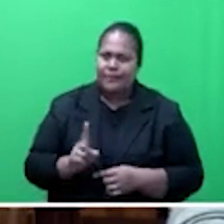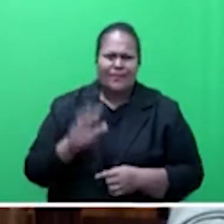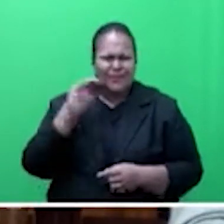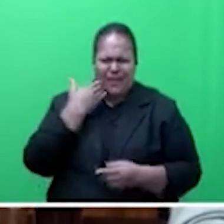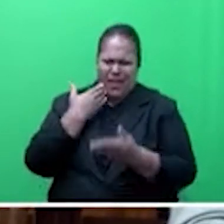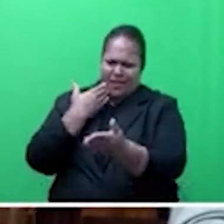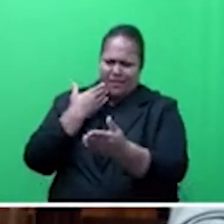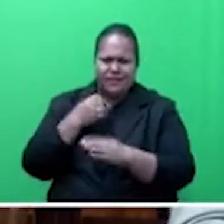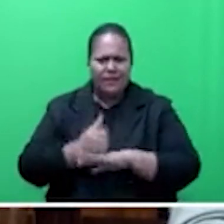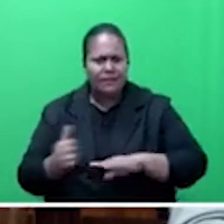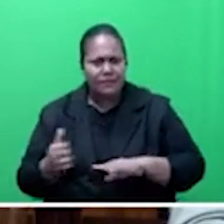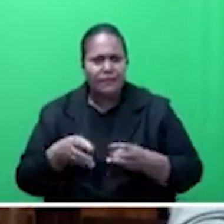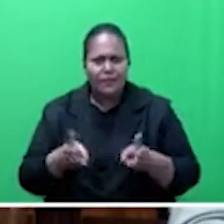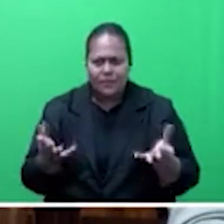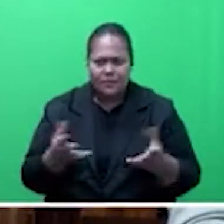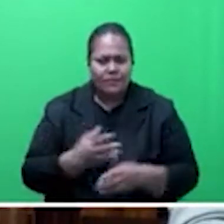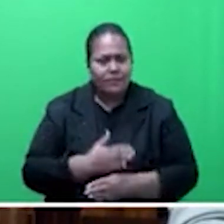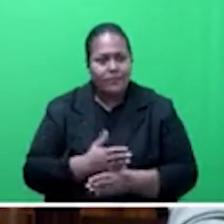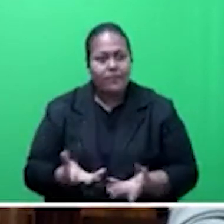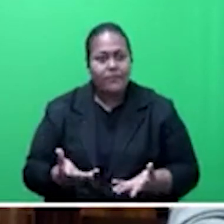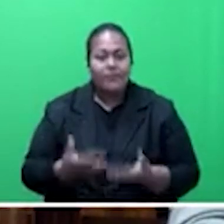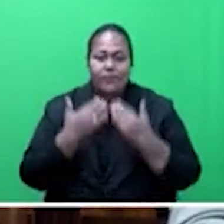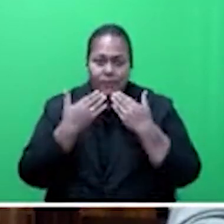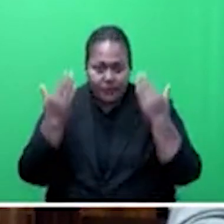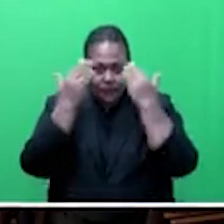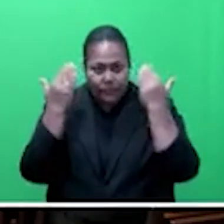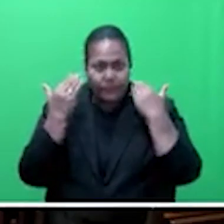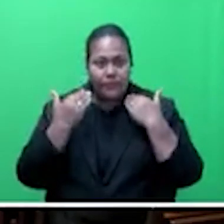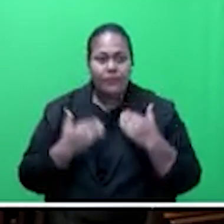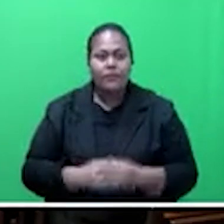run Parliament, Honorable Speaker. Thank you, Honorable Speaker. I thank you.